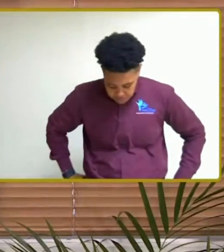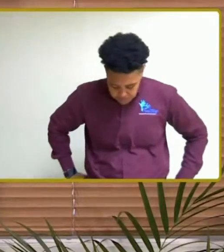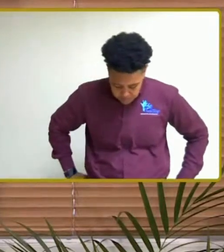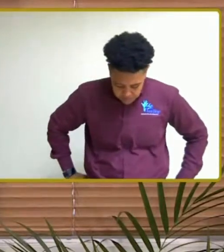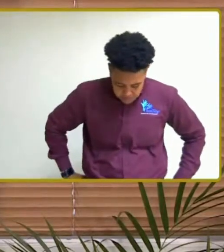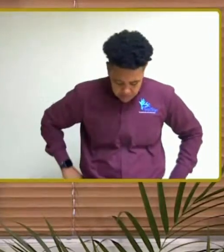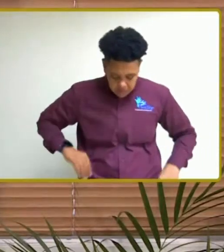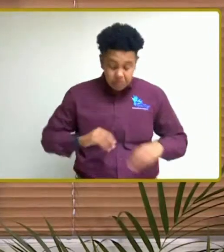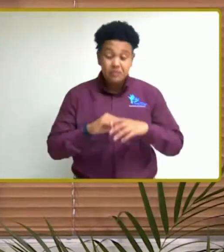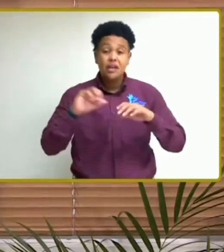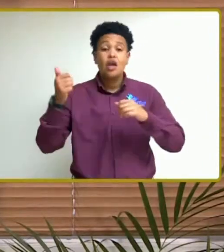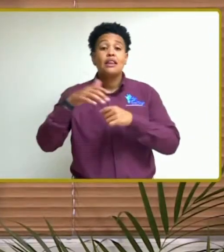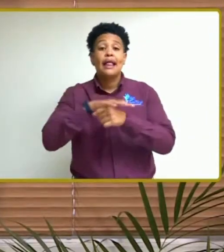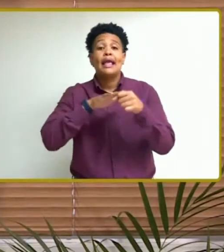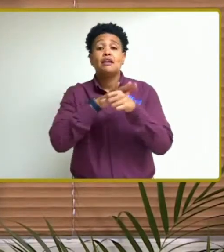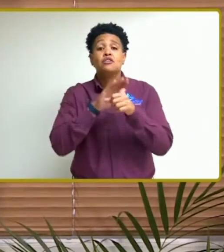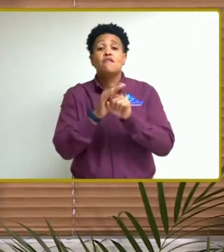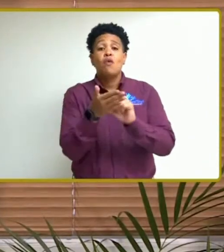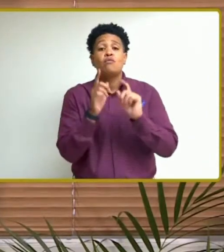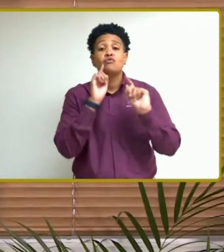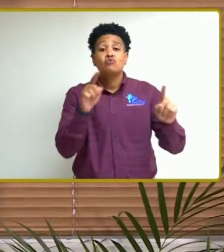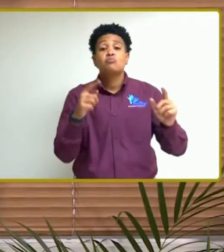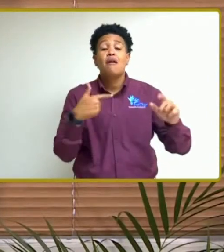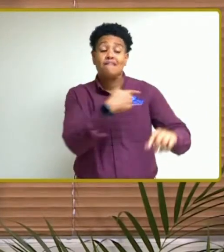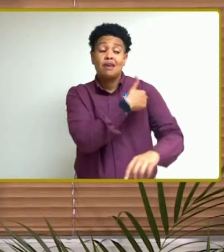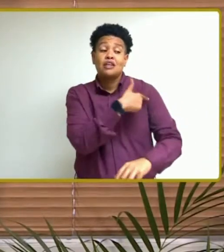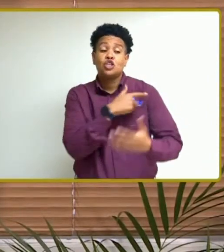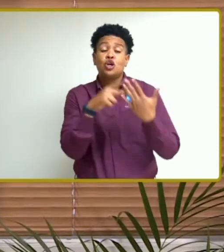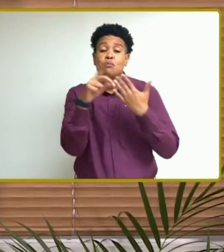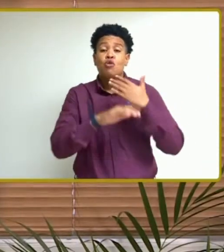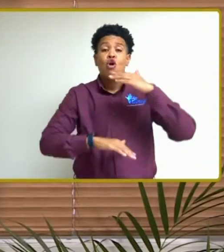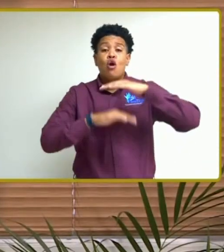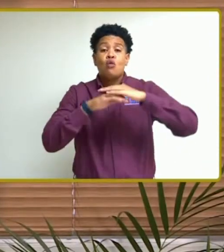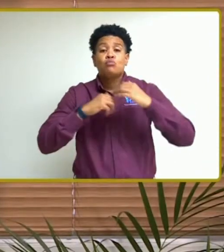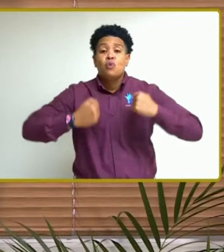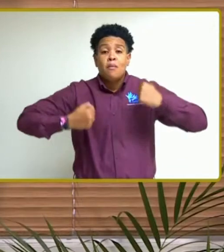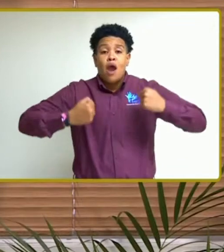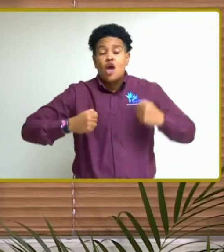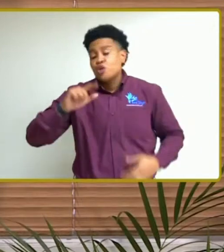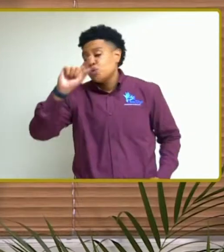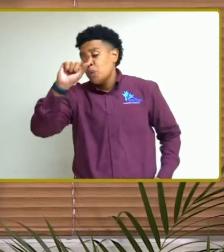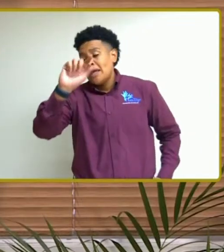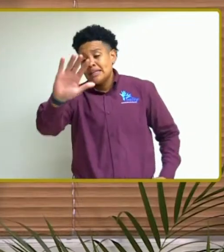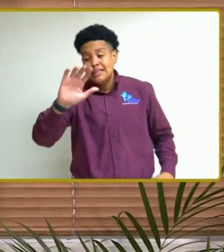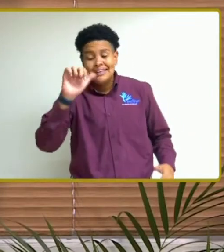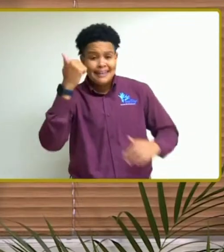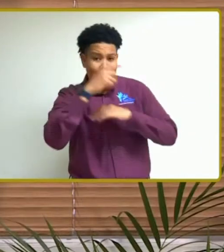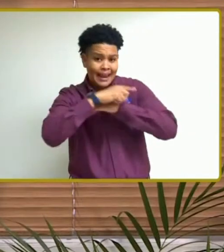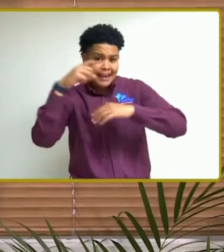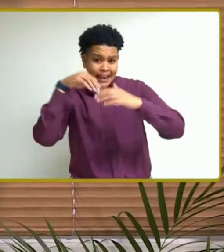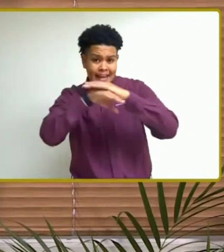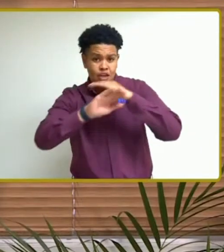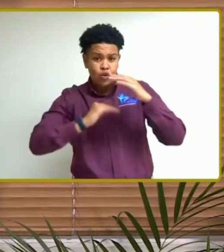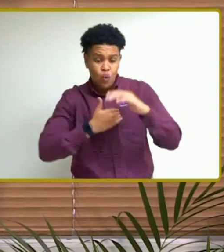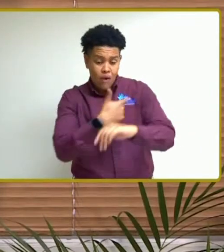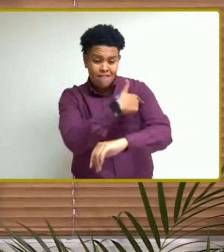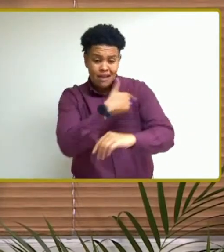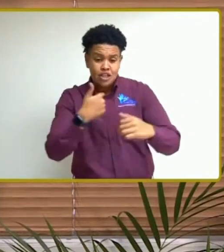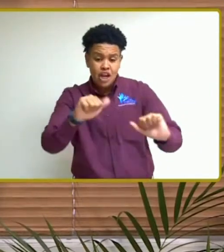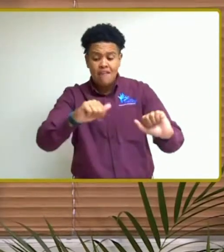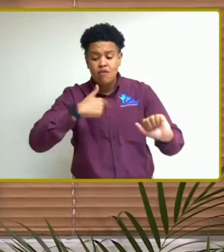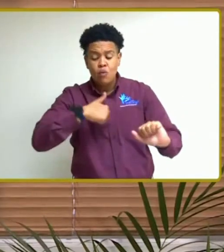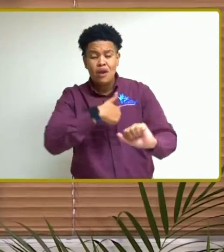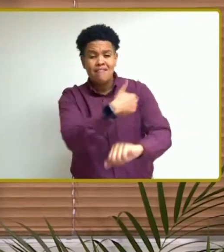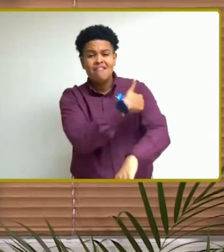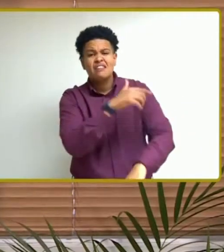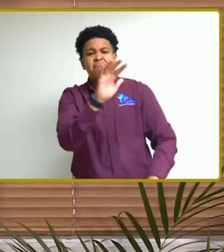response, the vaccination program, up to March 20, 10 days into our vaccination efforts, we have